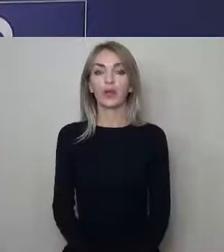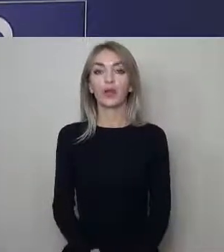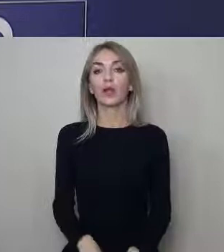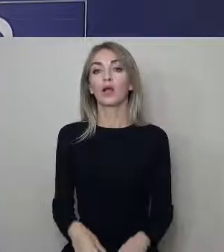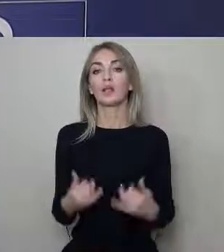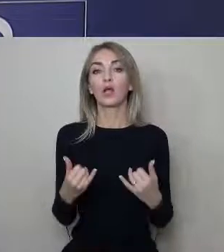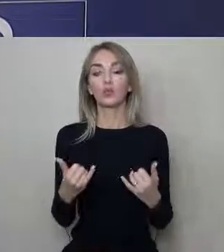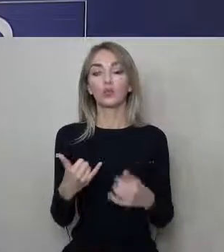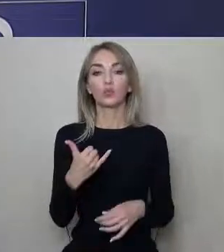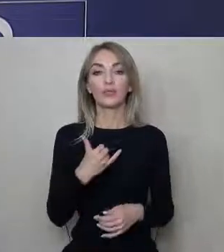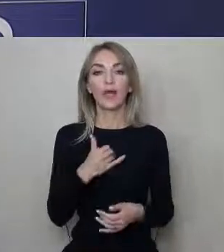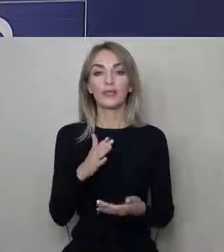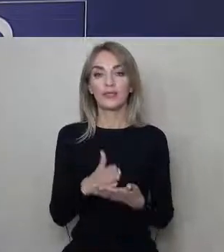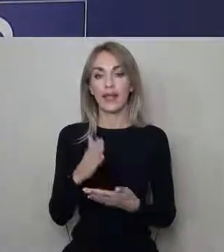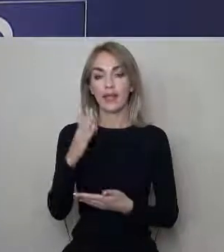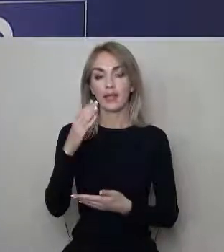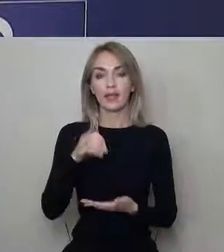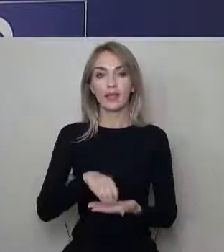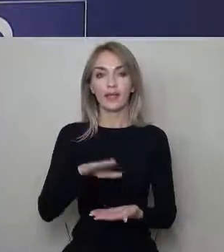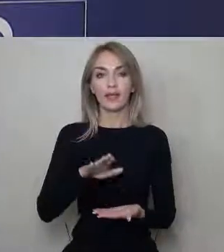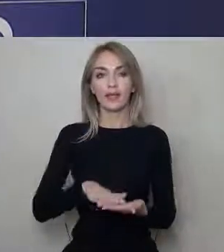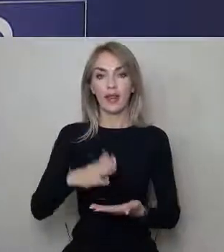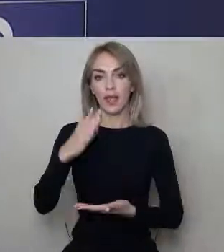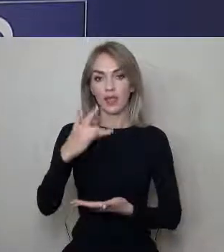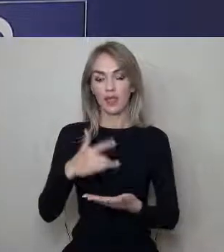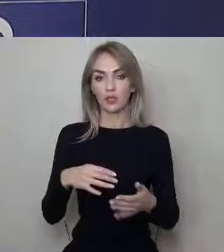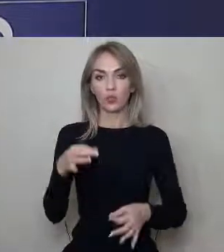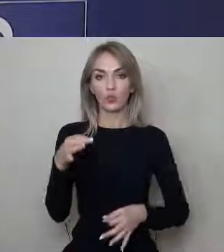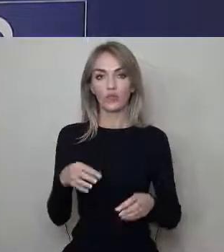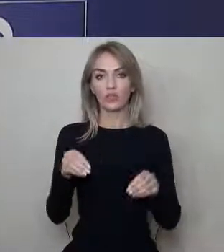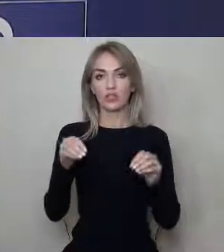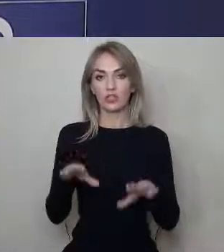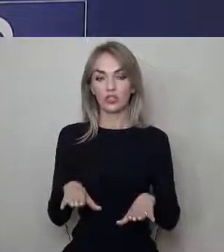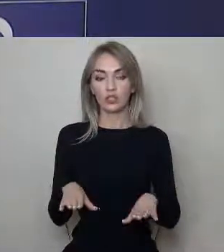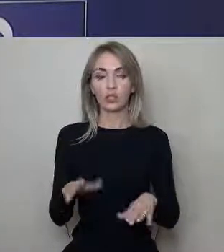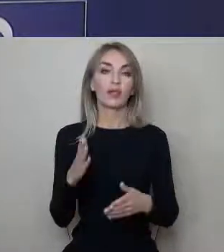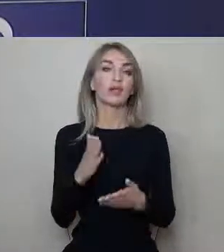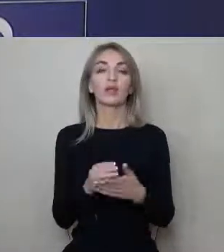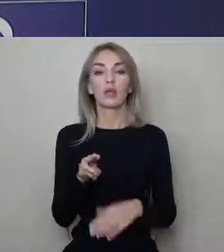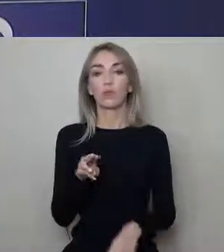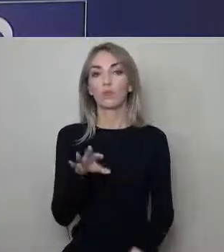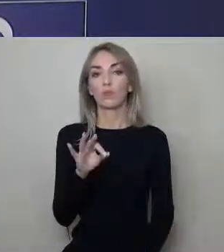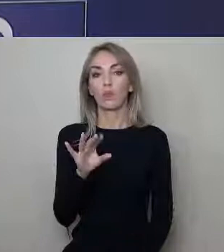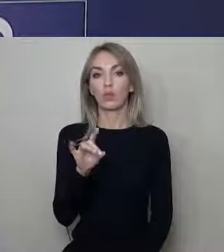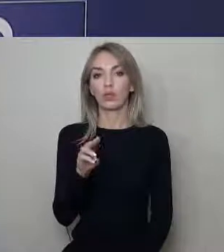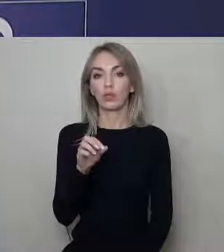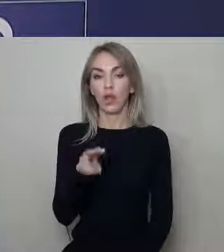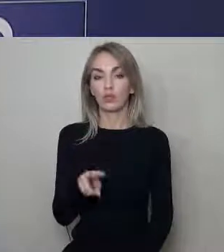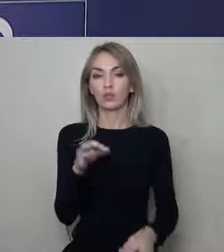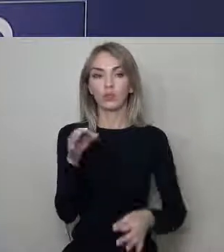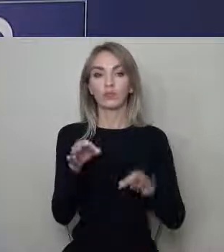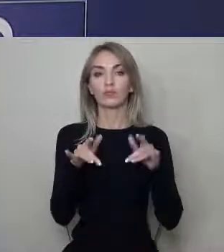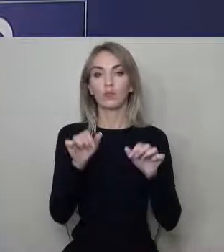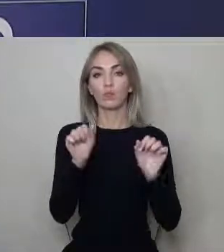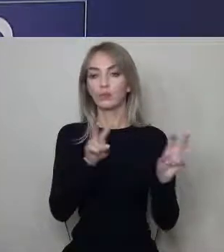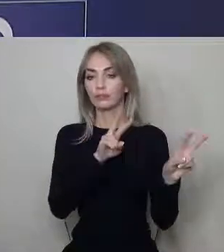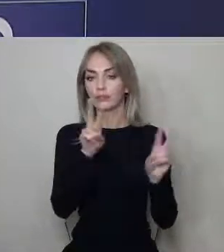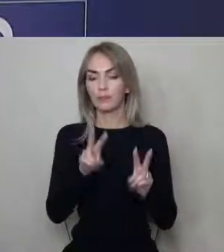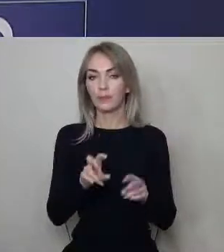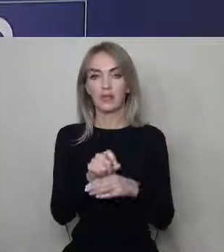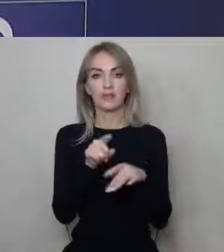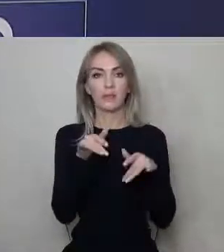As of today, we have the register of court decisions. We have the portal judiciary. We can